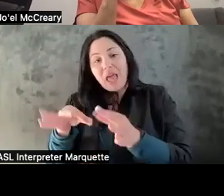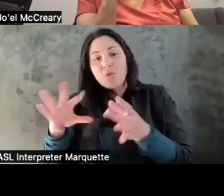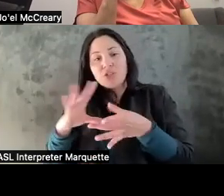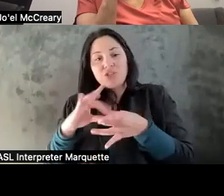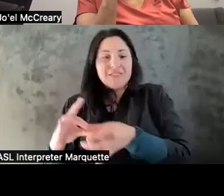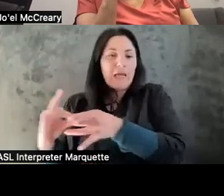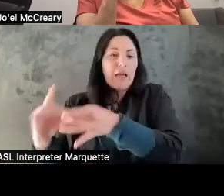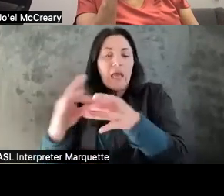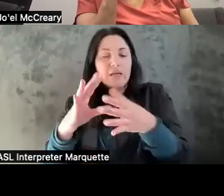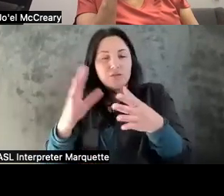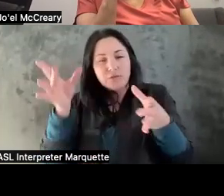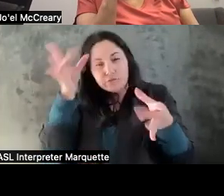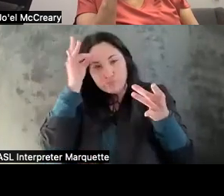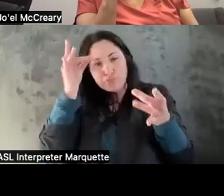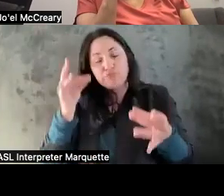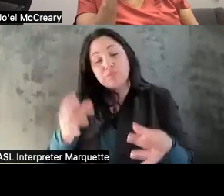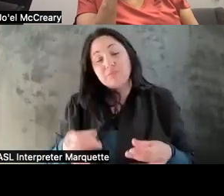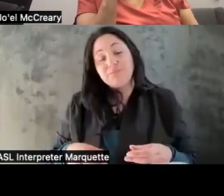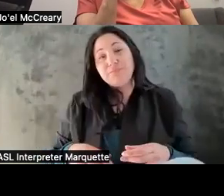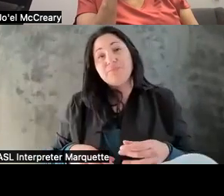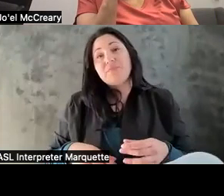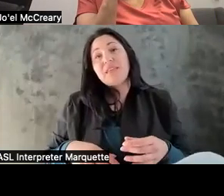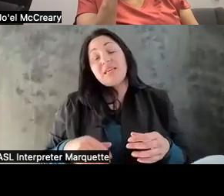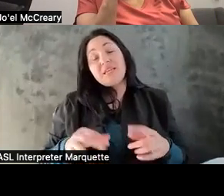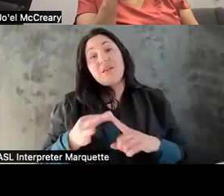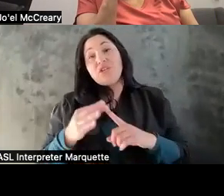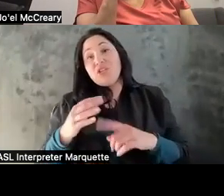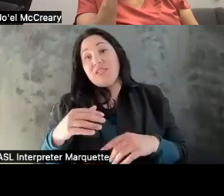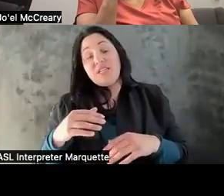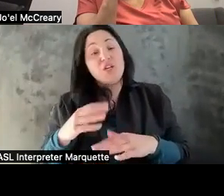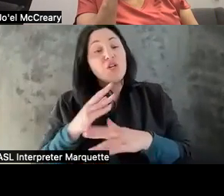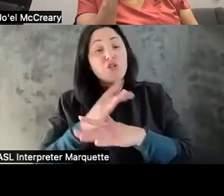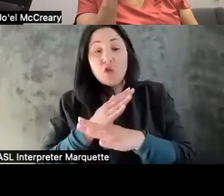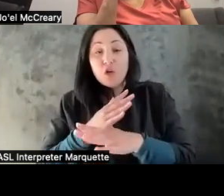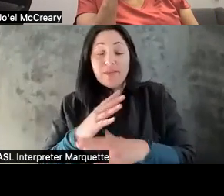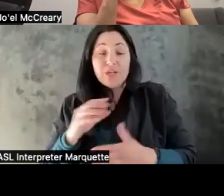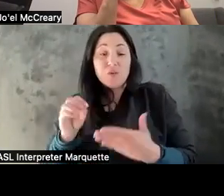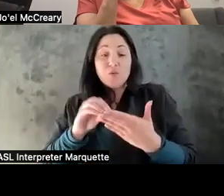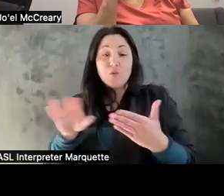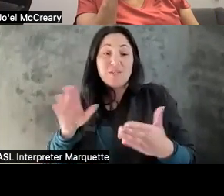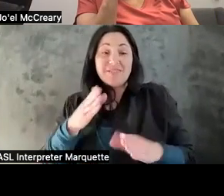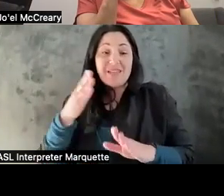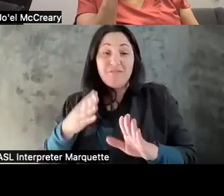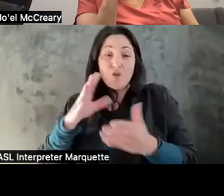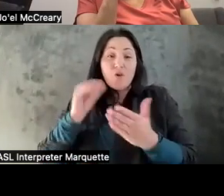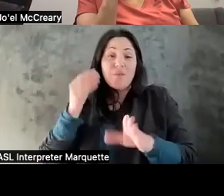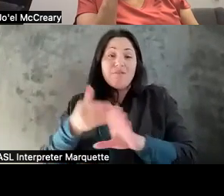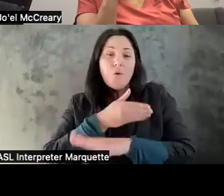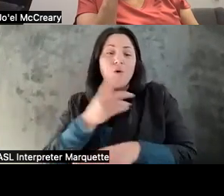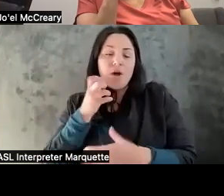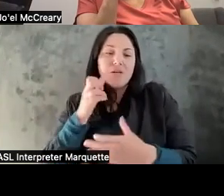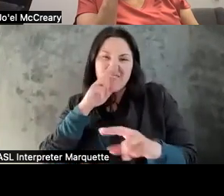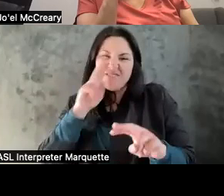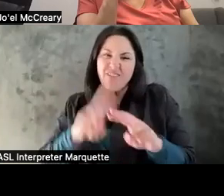And so especially, we want, especially German, and the kids who are not coming in with German, we want it to be fun. So they get a lot